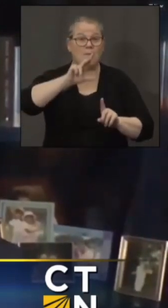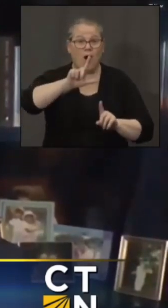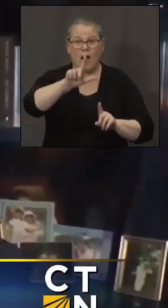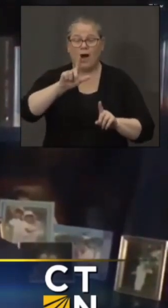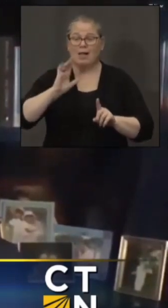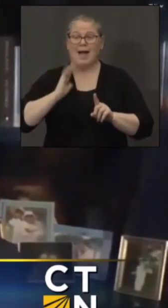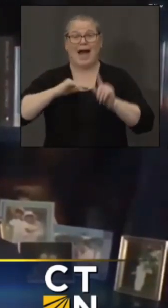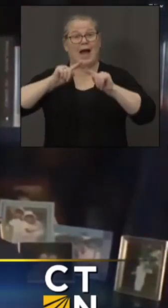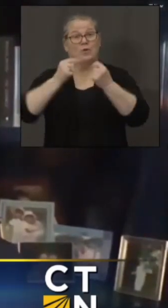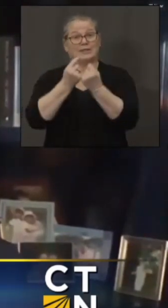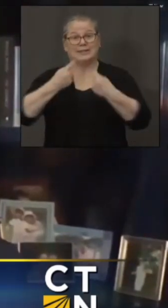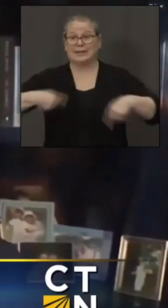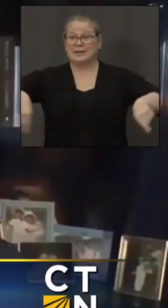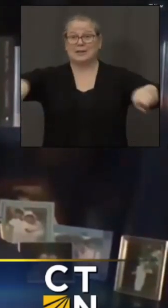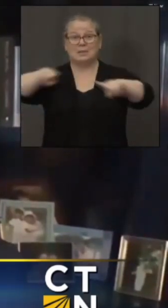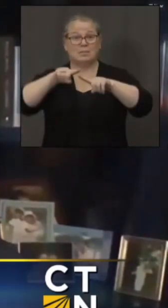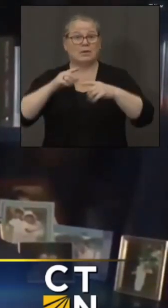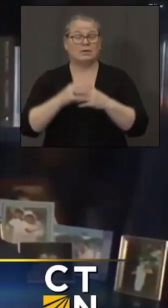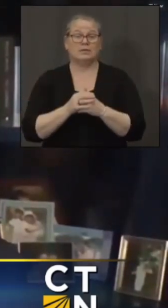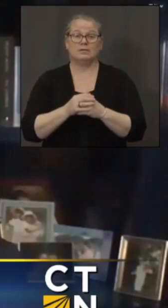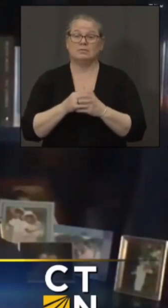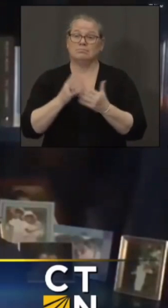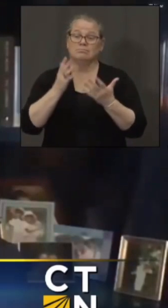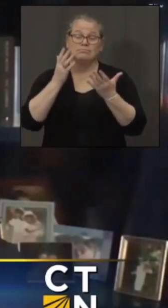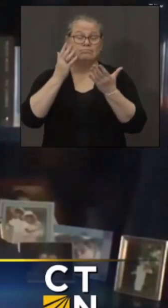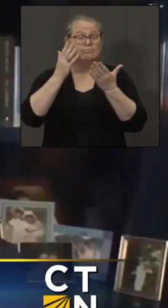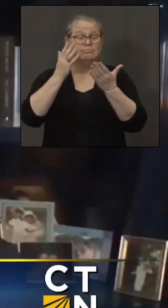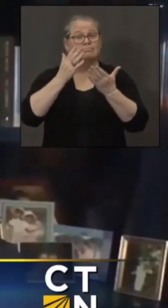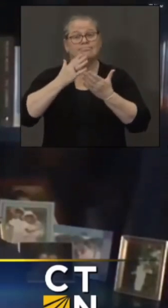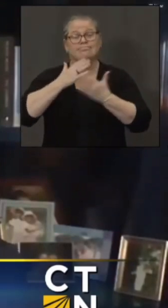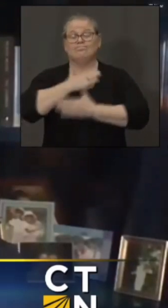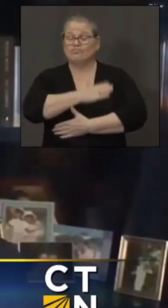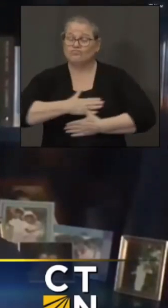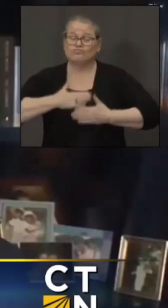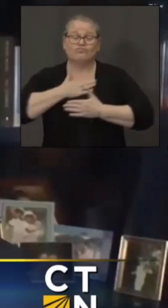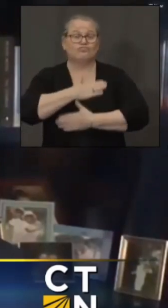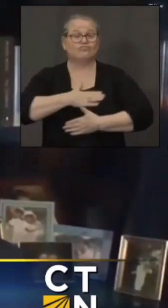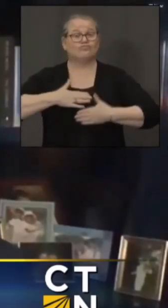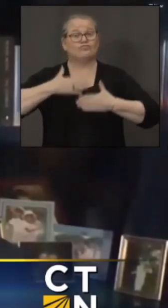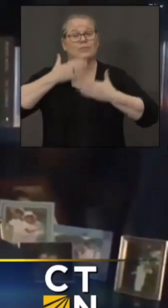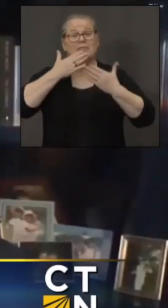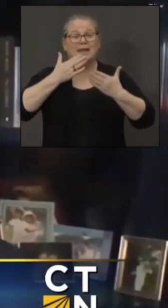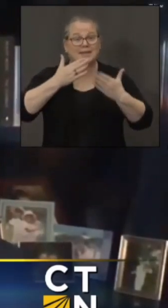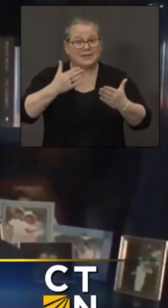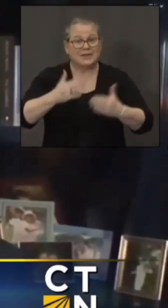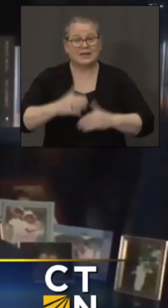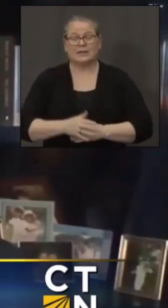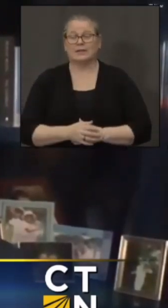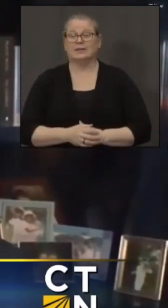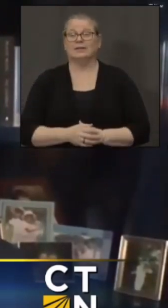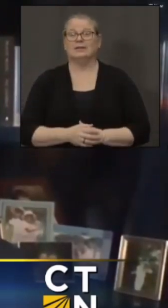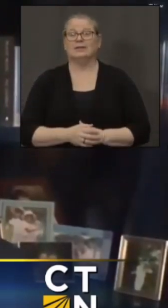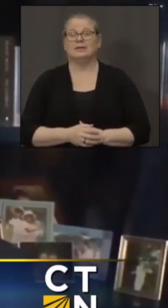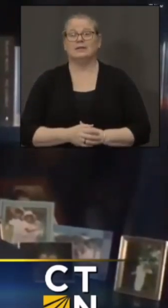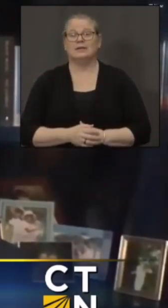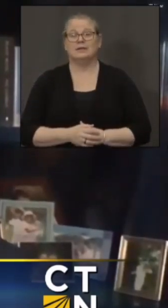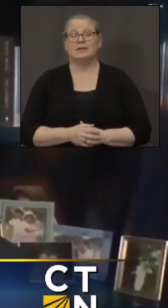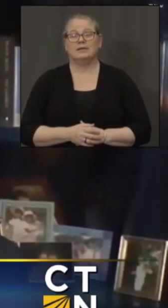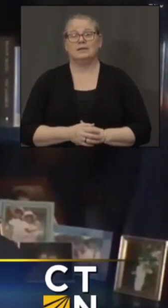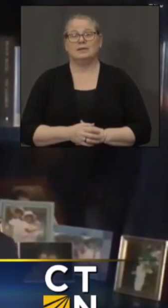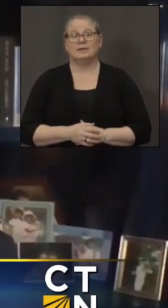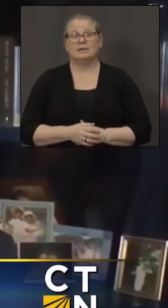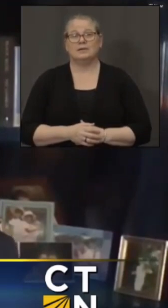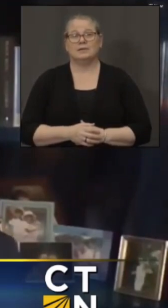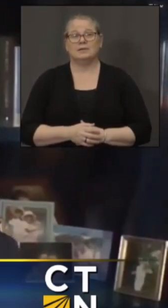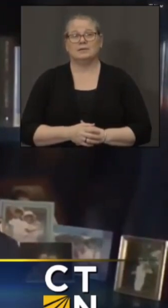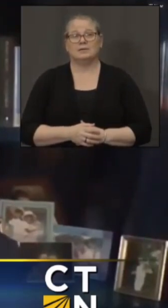we wish you the very best for this Thanksgiving season. And when it comes to remembering people, remember those who know that COVID